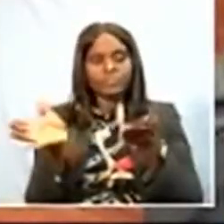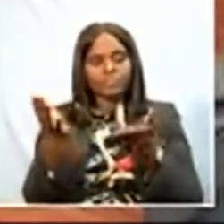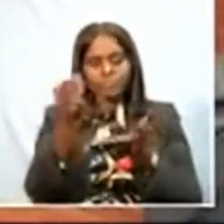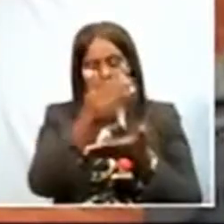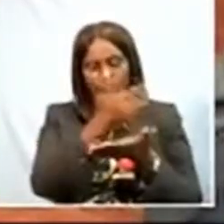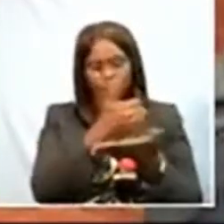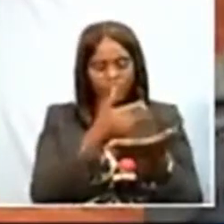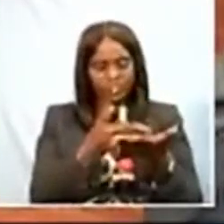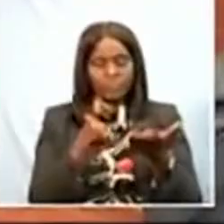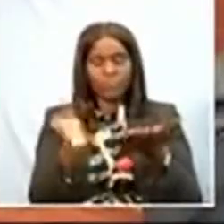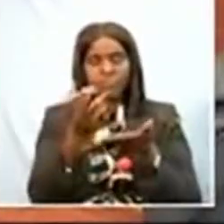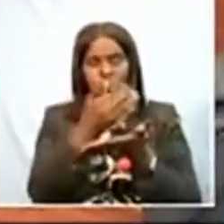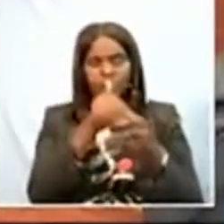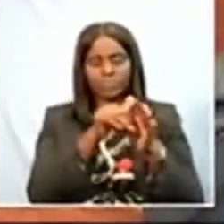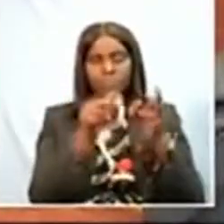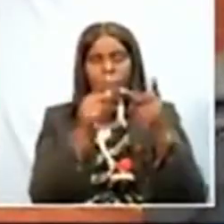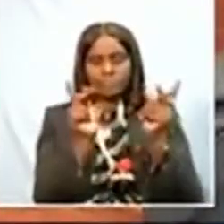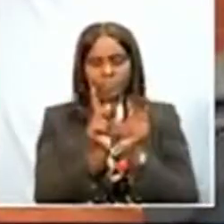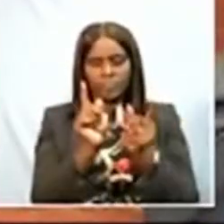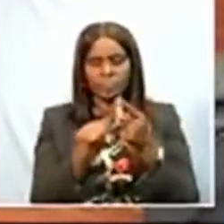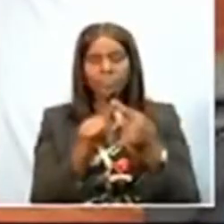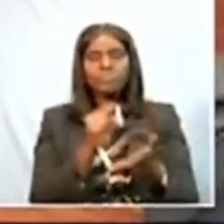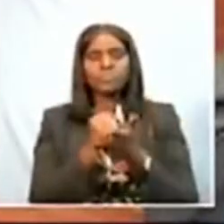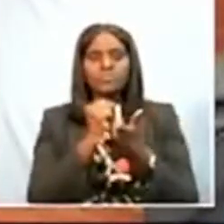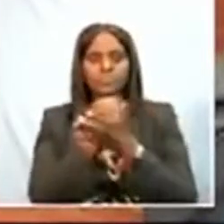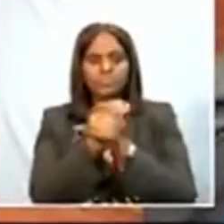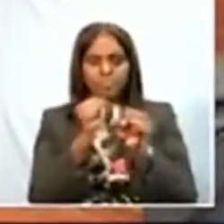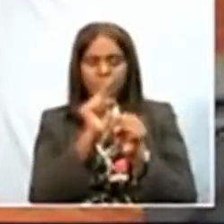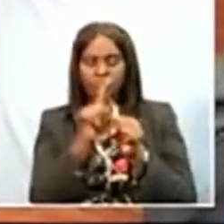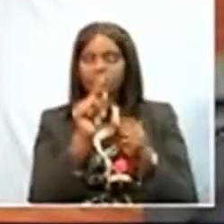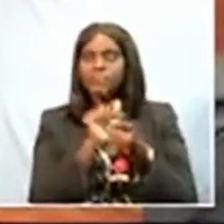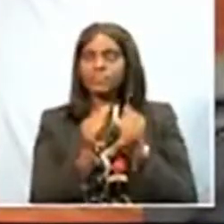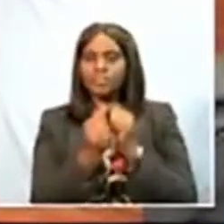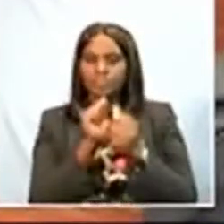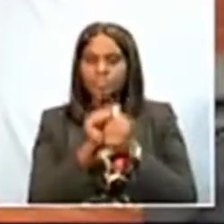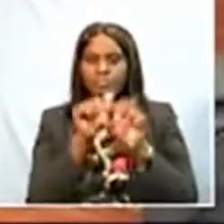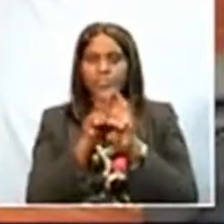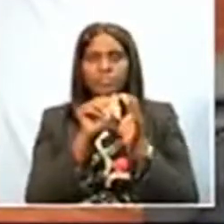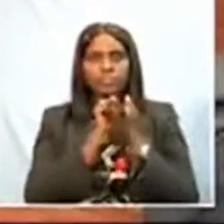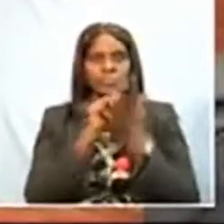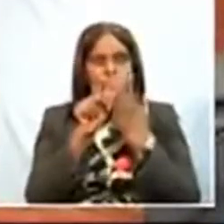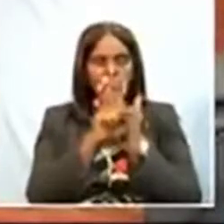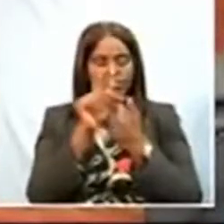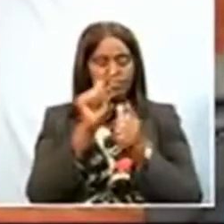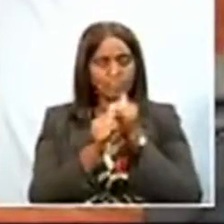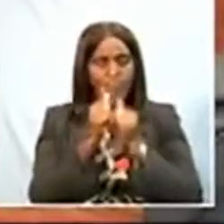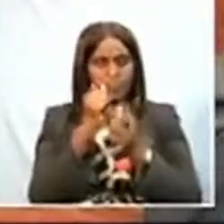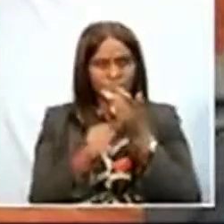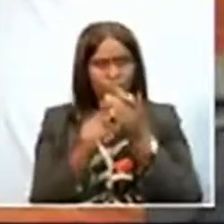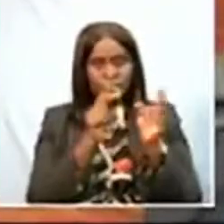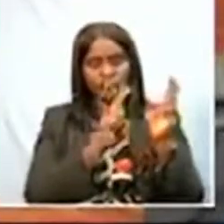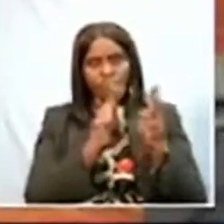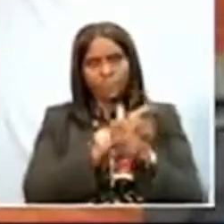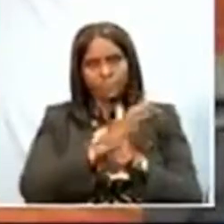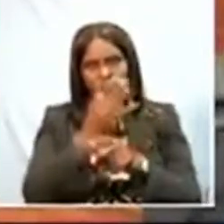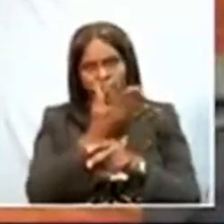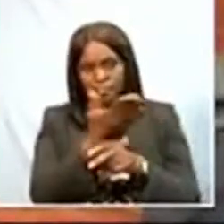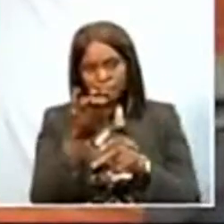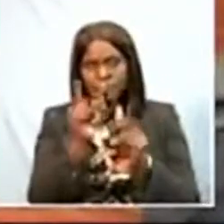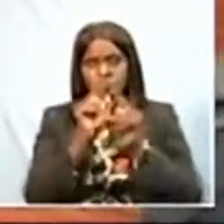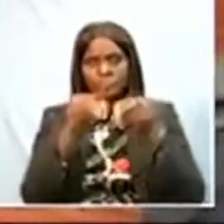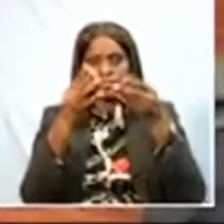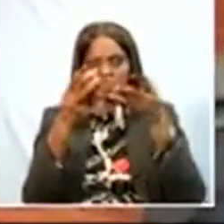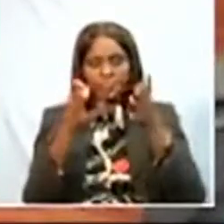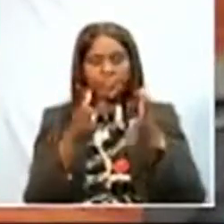mobilize on site to rectify the defect in April, of which a response was